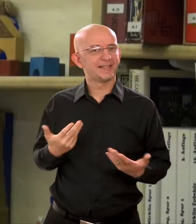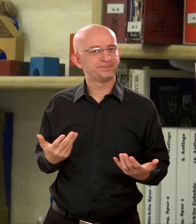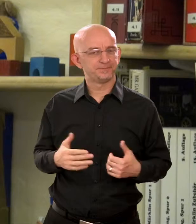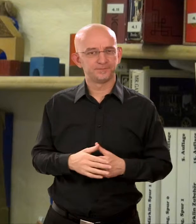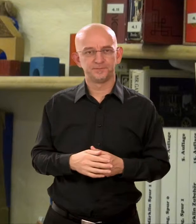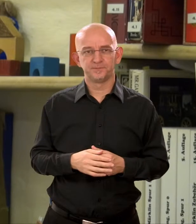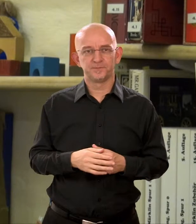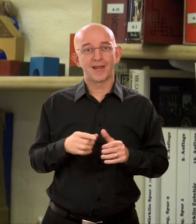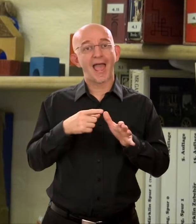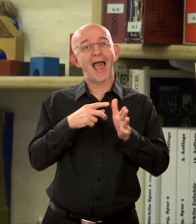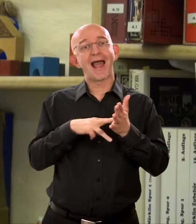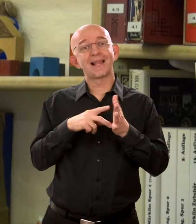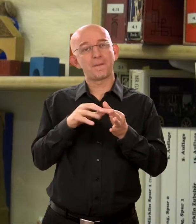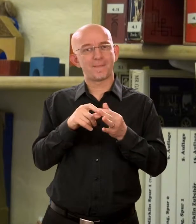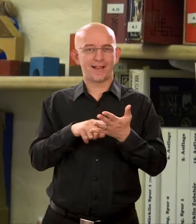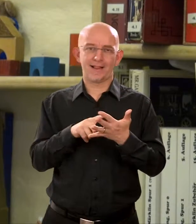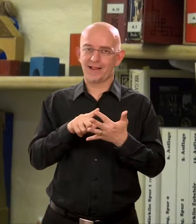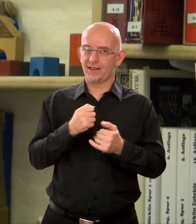Mary Annabelle, her name was.